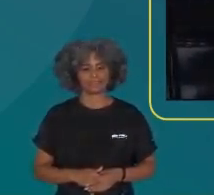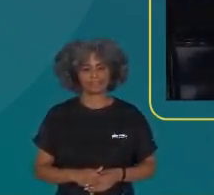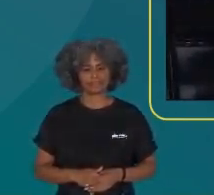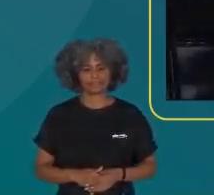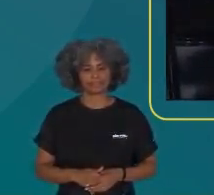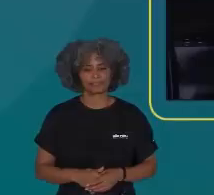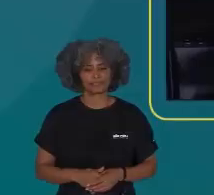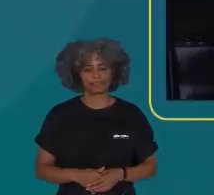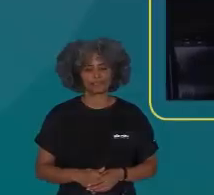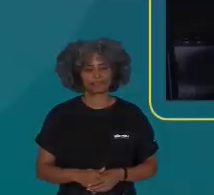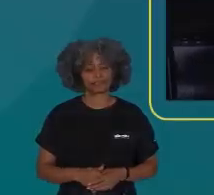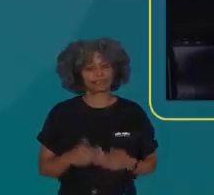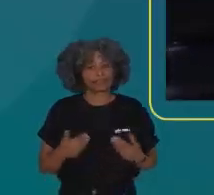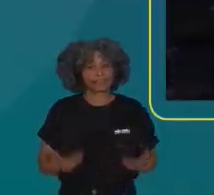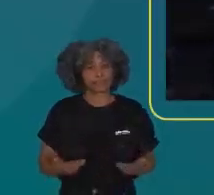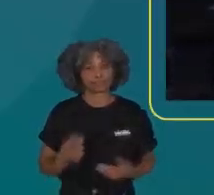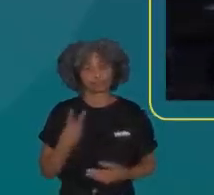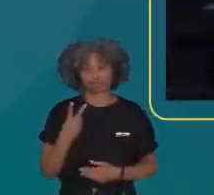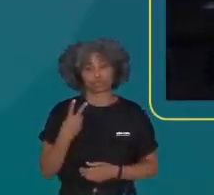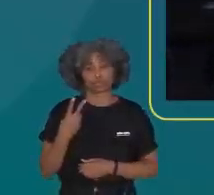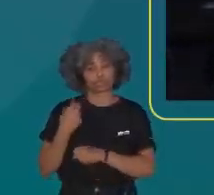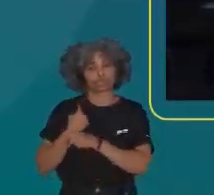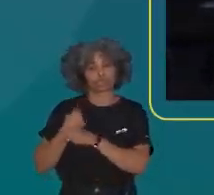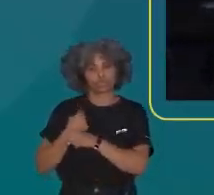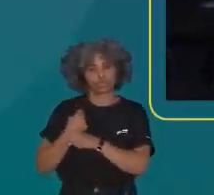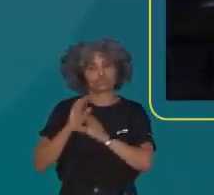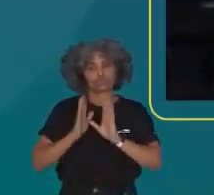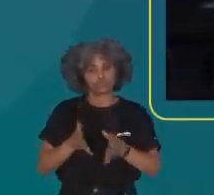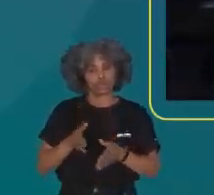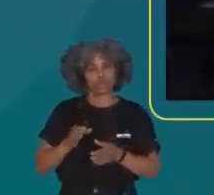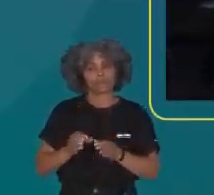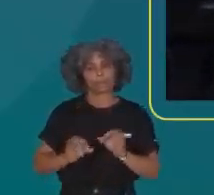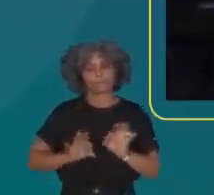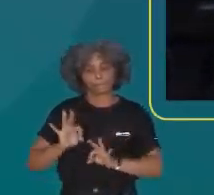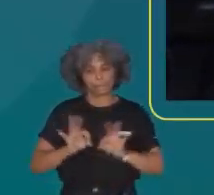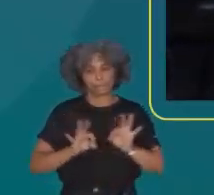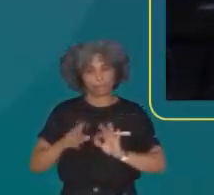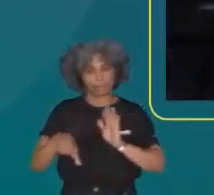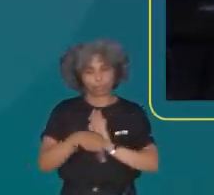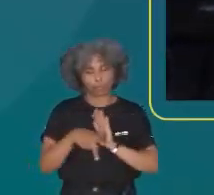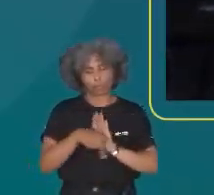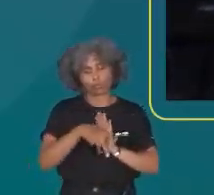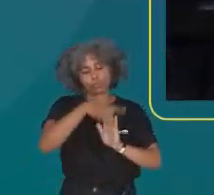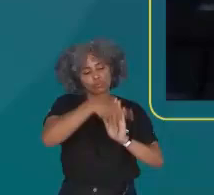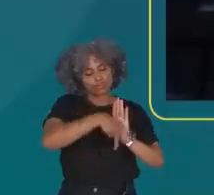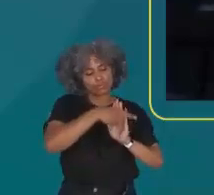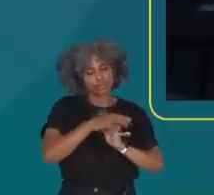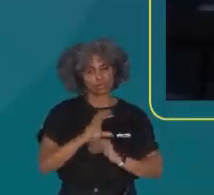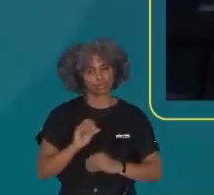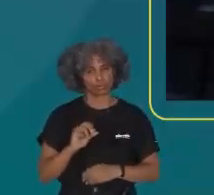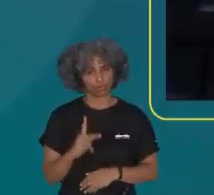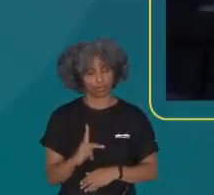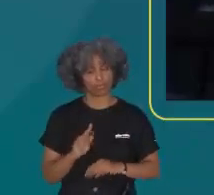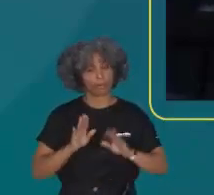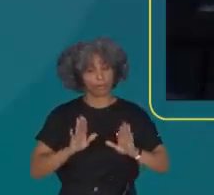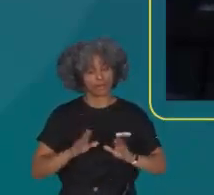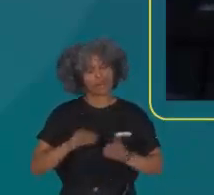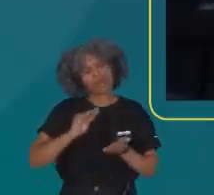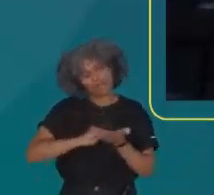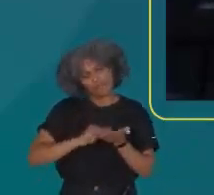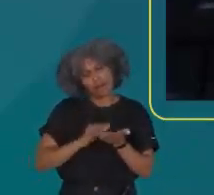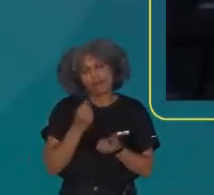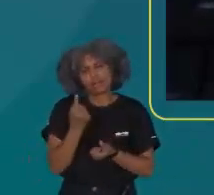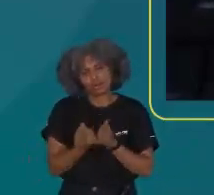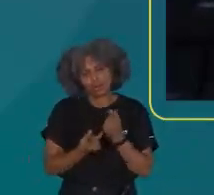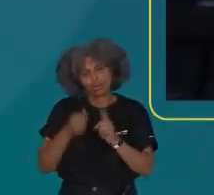for preparation of the COP. We got only a few months. But at the same time, we're working closely with the government,